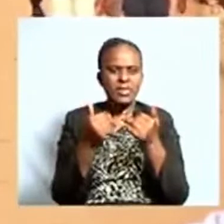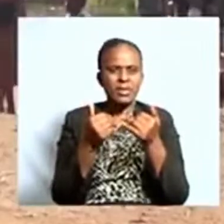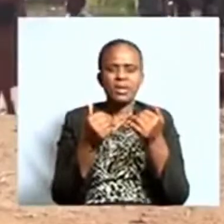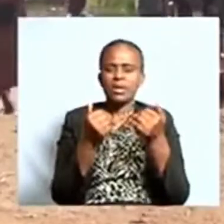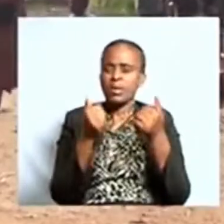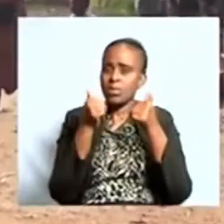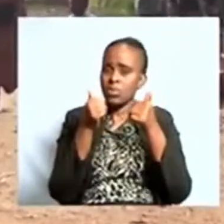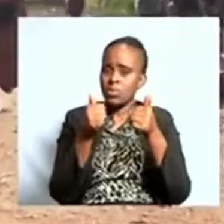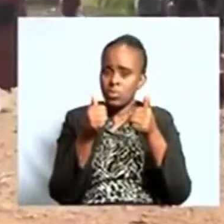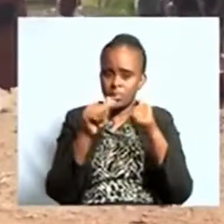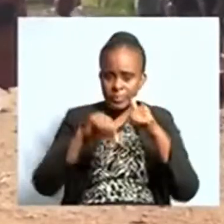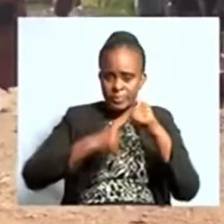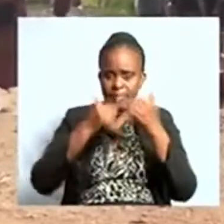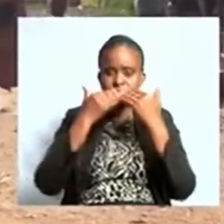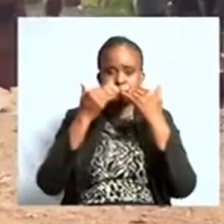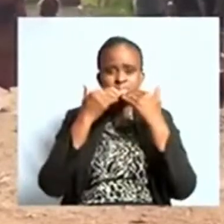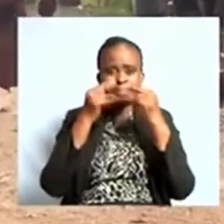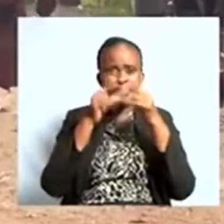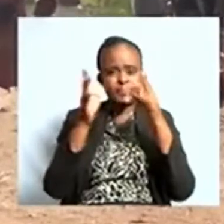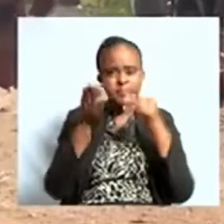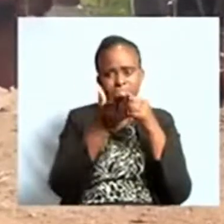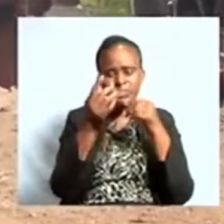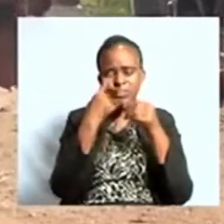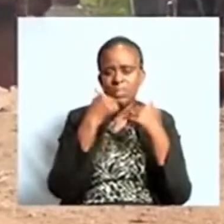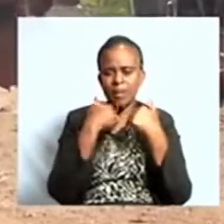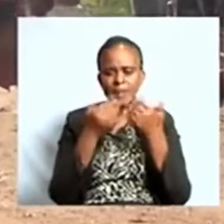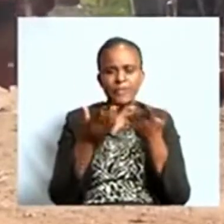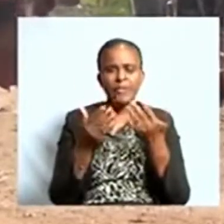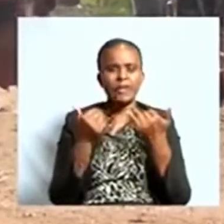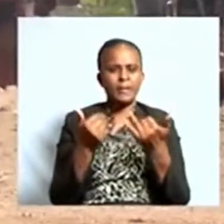nkalira ko soti ya mikira kuti baba bamene baliko manje